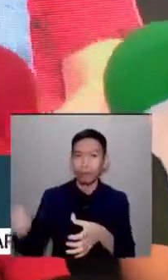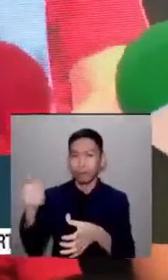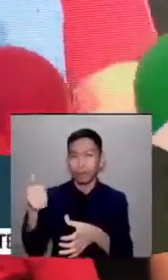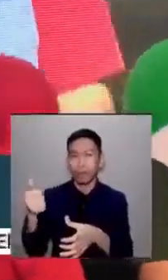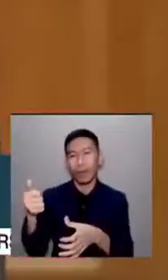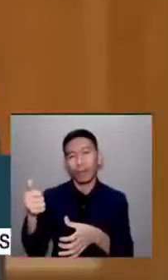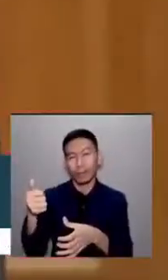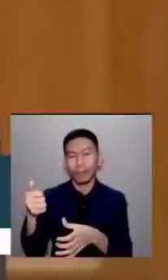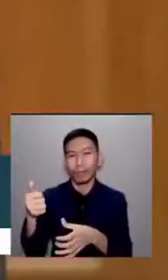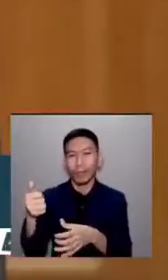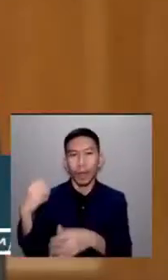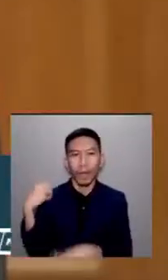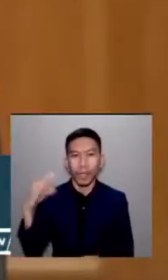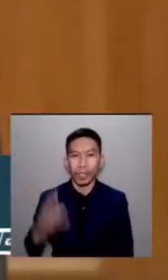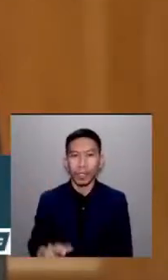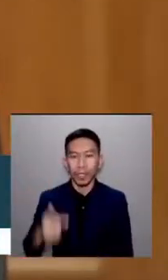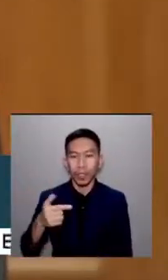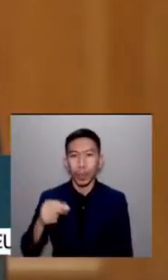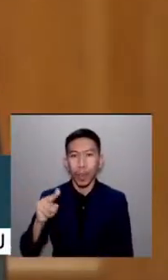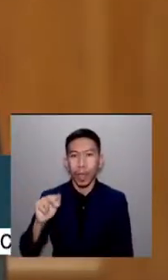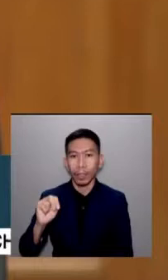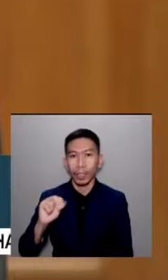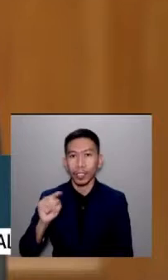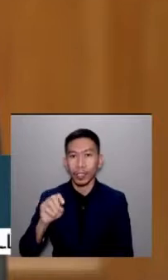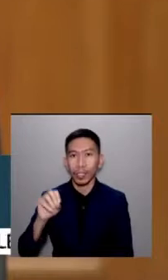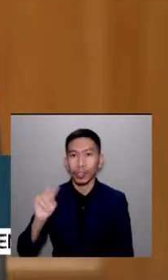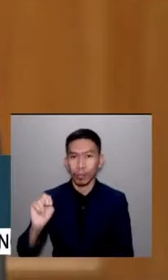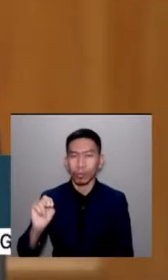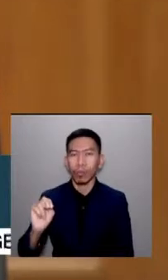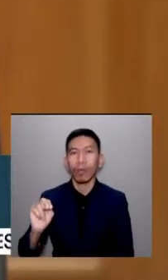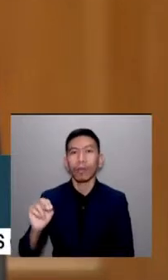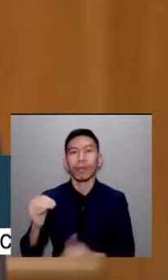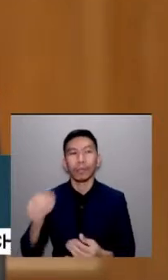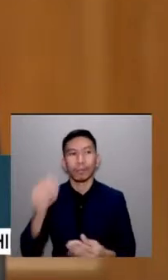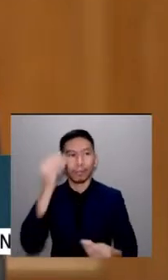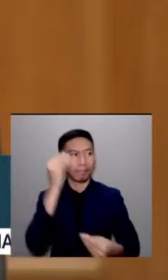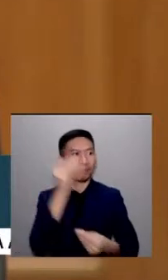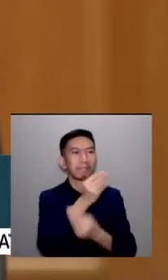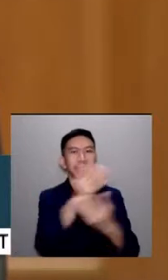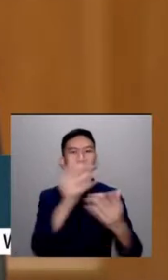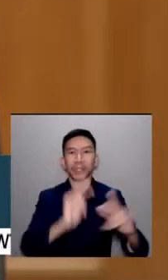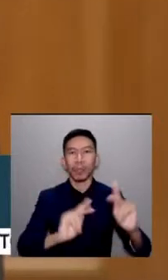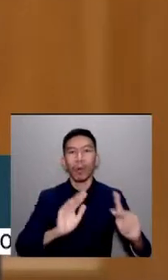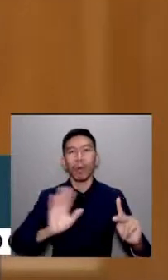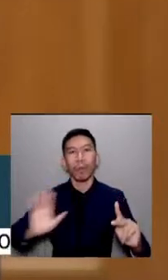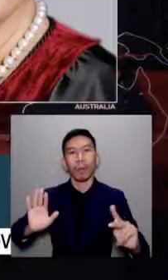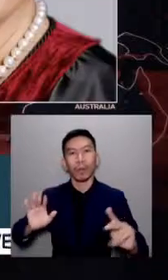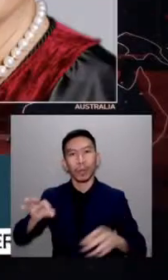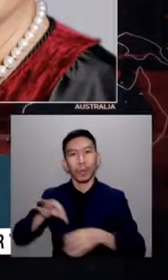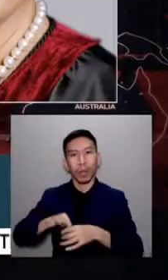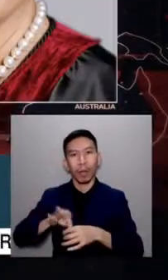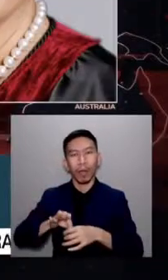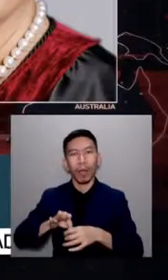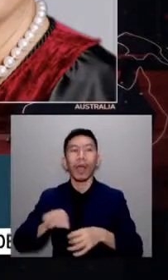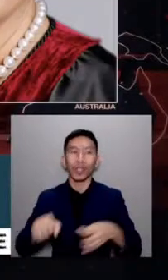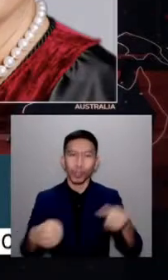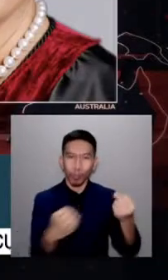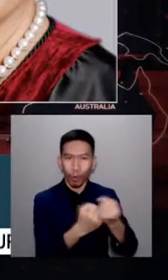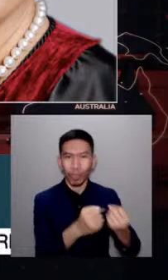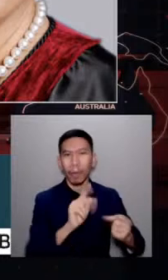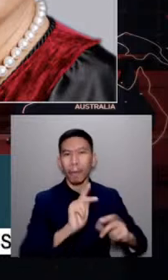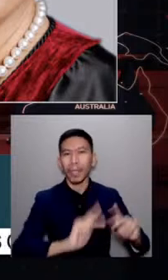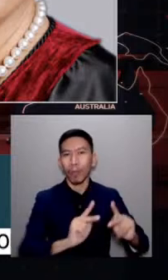senior commissioner, Rowena Guanzon, is already making public her vote in favor of the petitioners. So your vote was